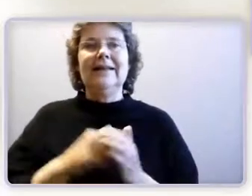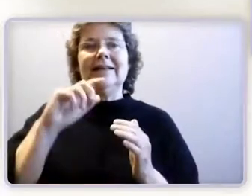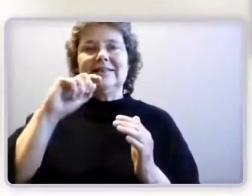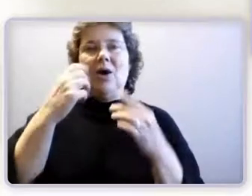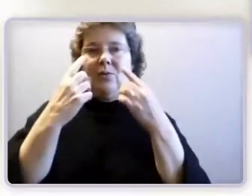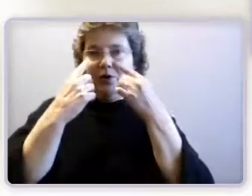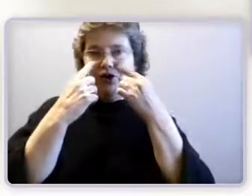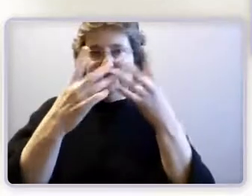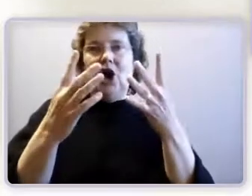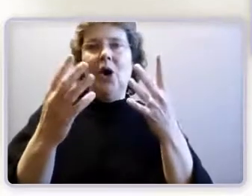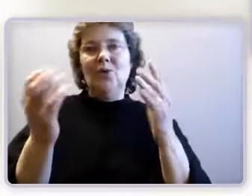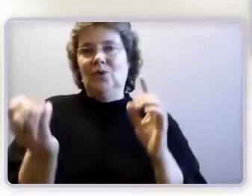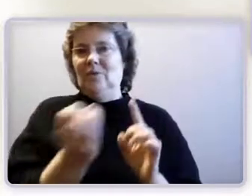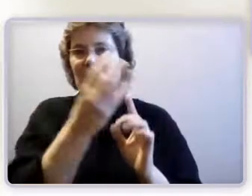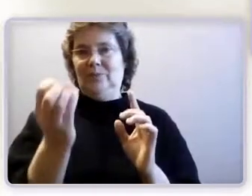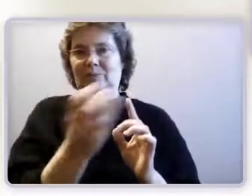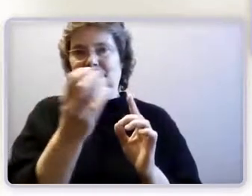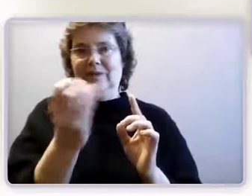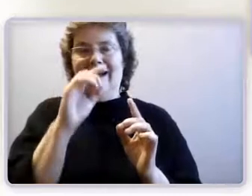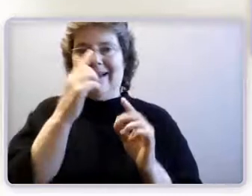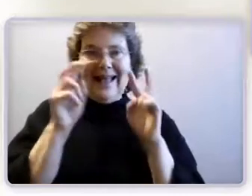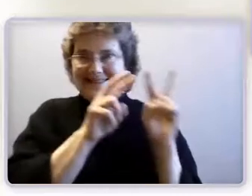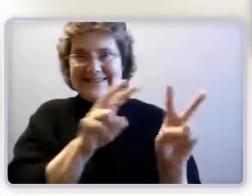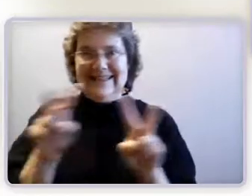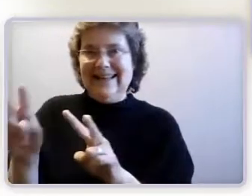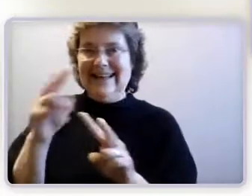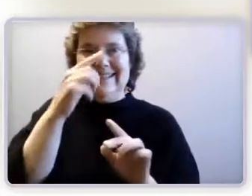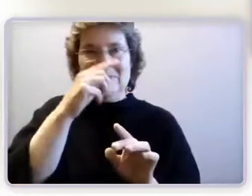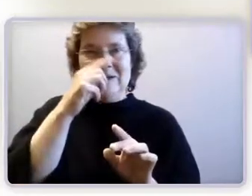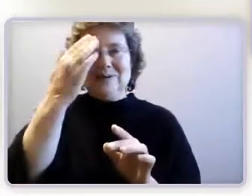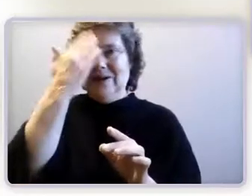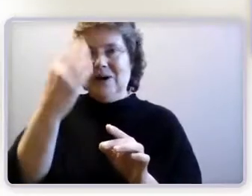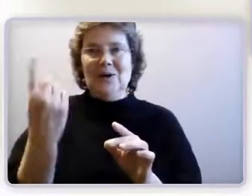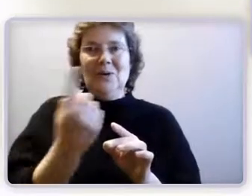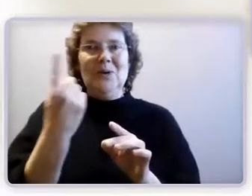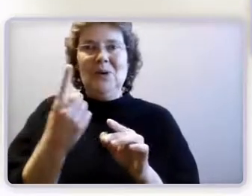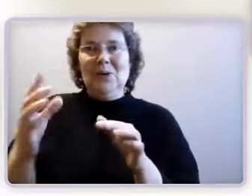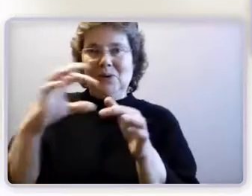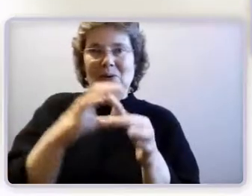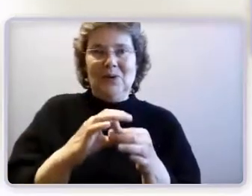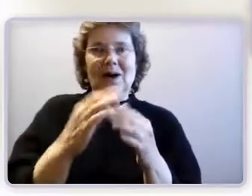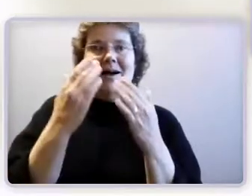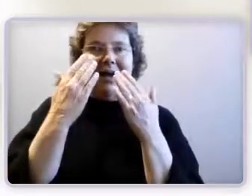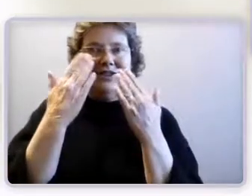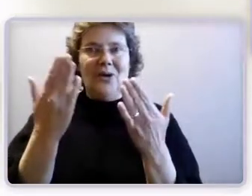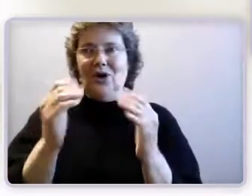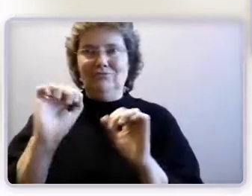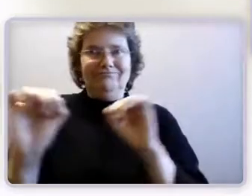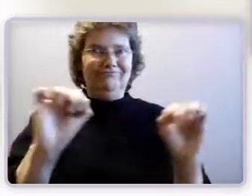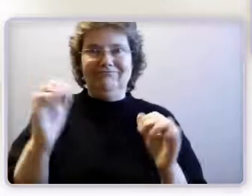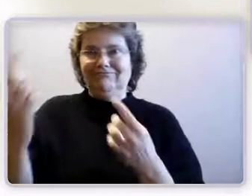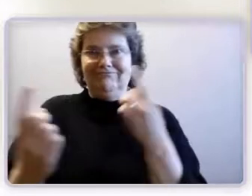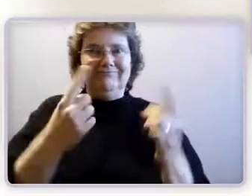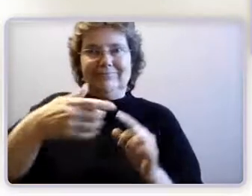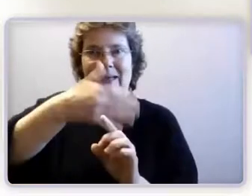see anyone, I don't really know who's participating. I don't know much about your individual backgrounds. I'm going to